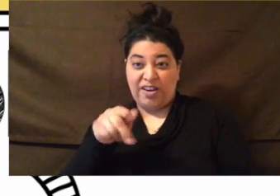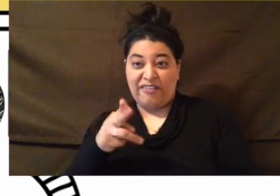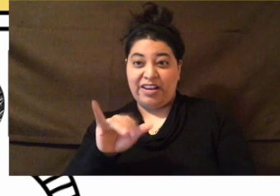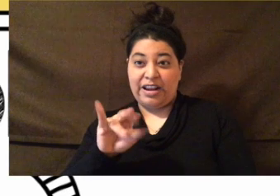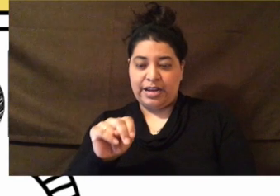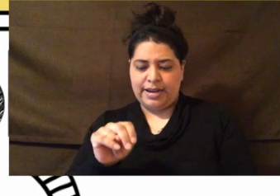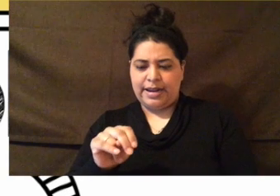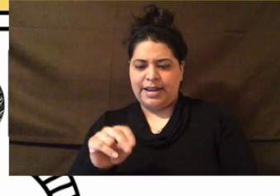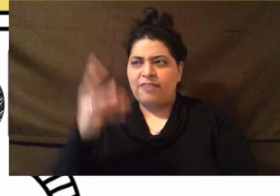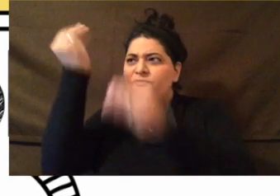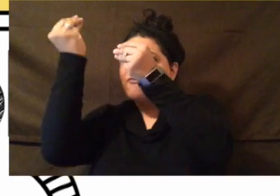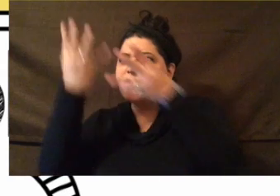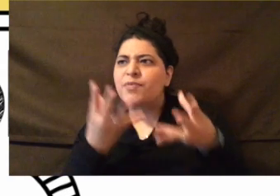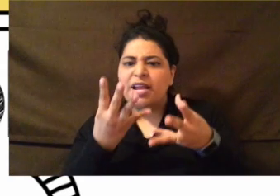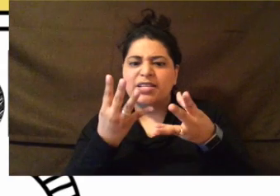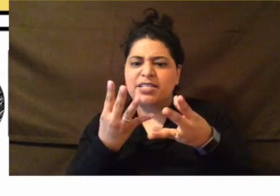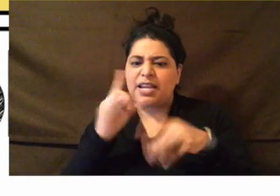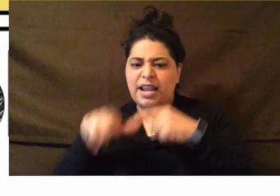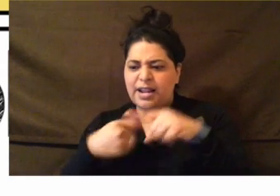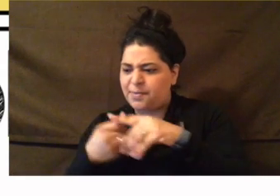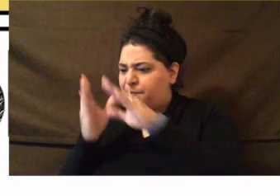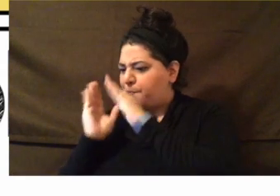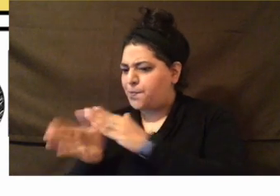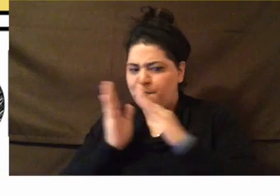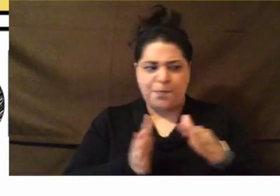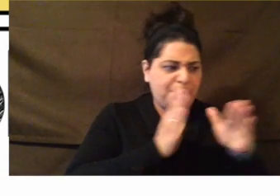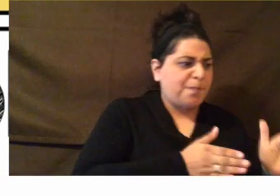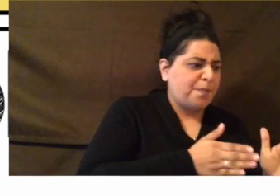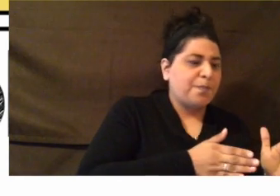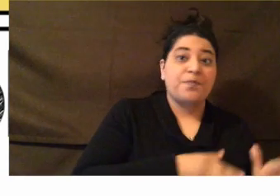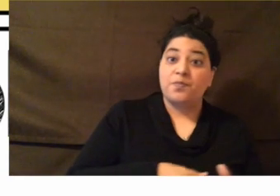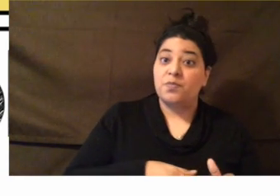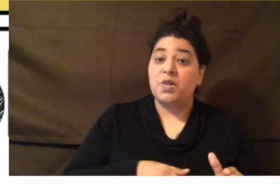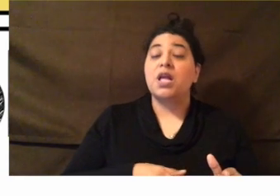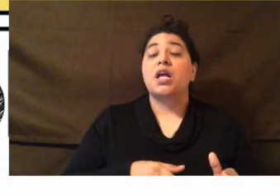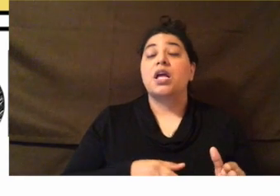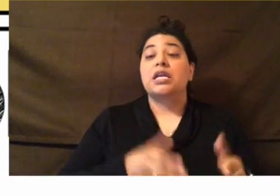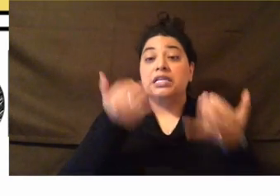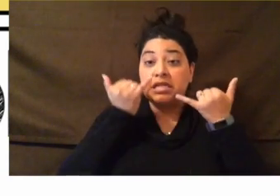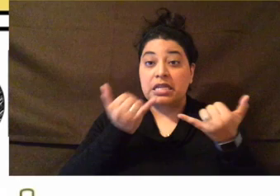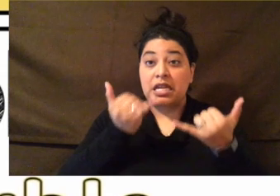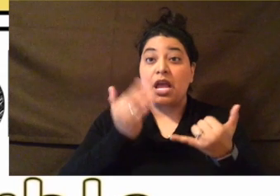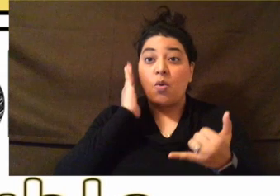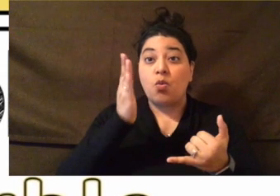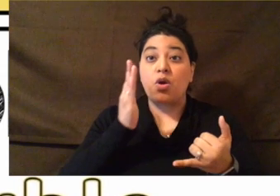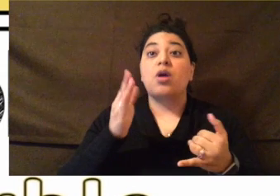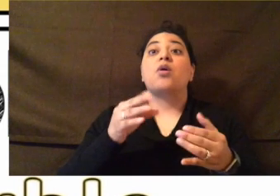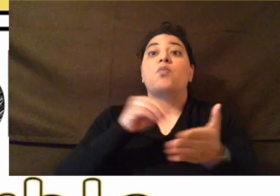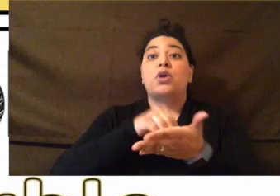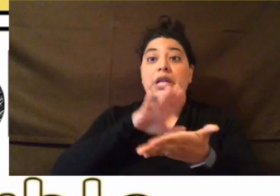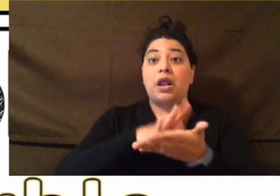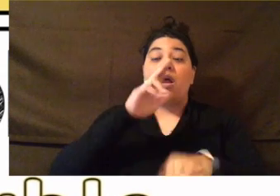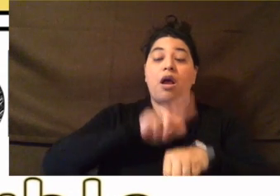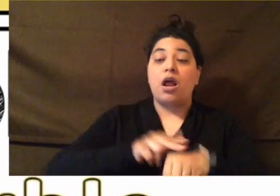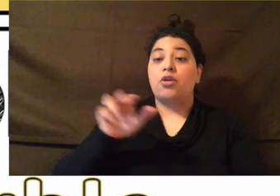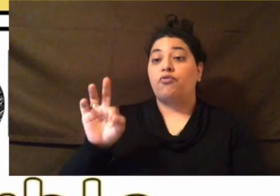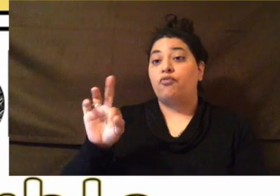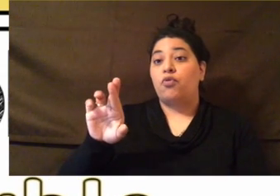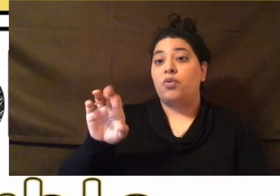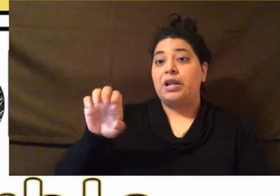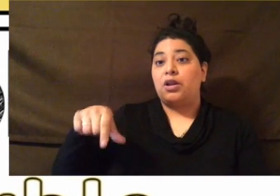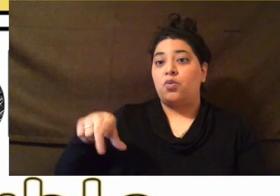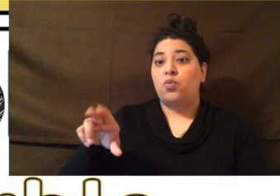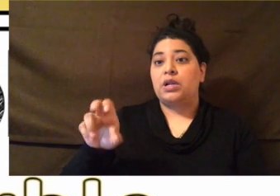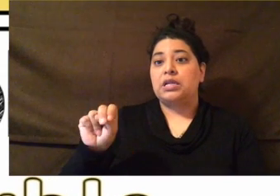together in an organized way. And the way we're going to organize data today is on a frequency table. And the